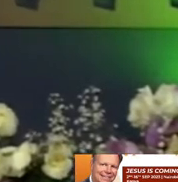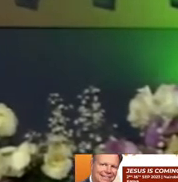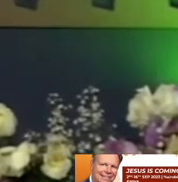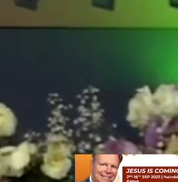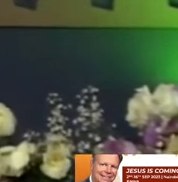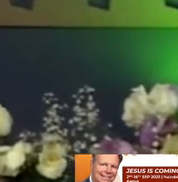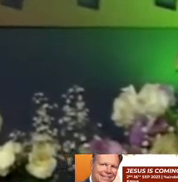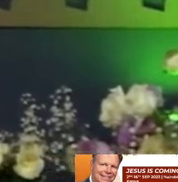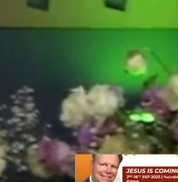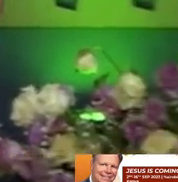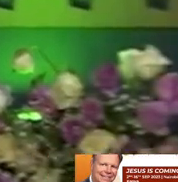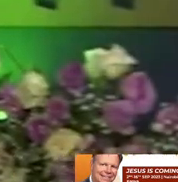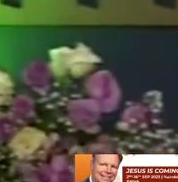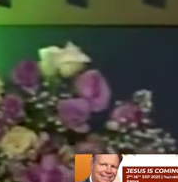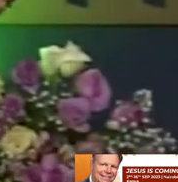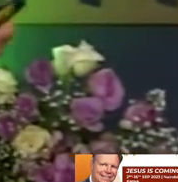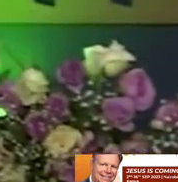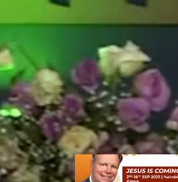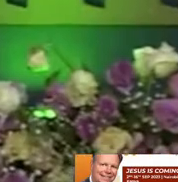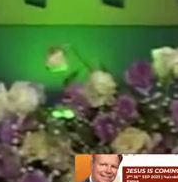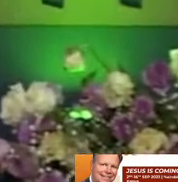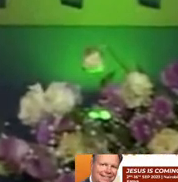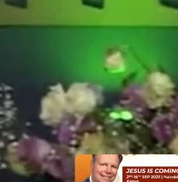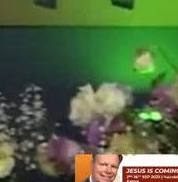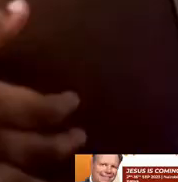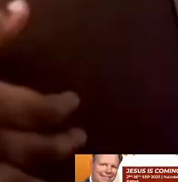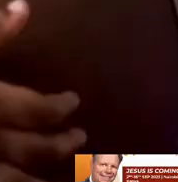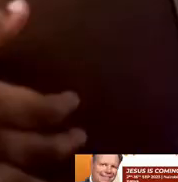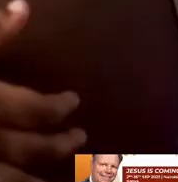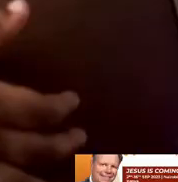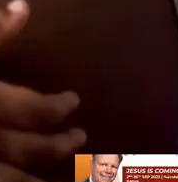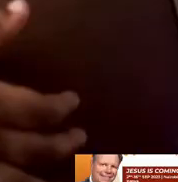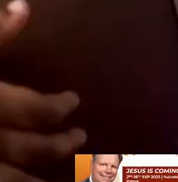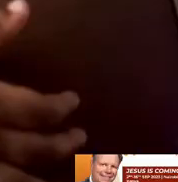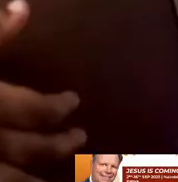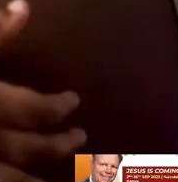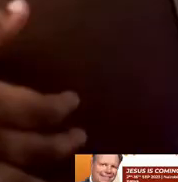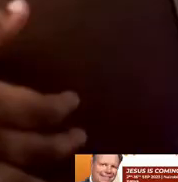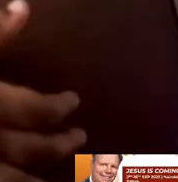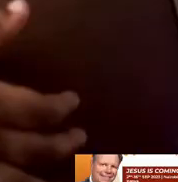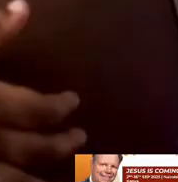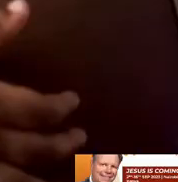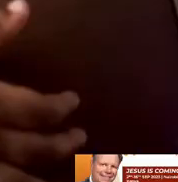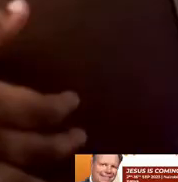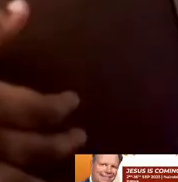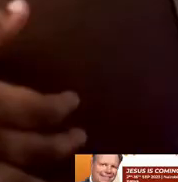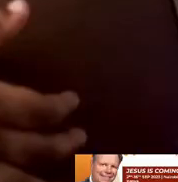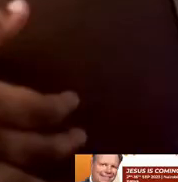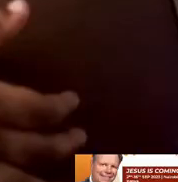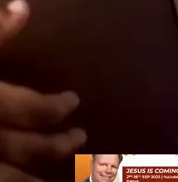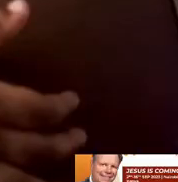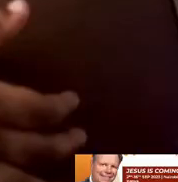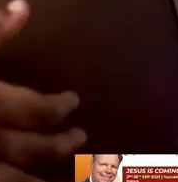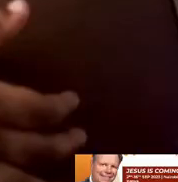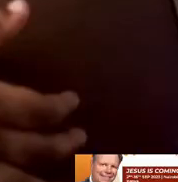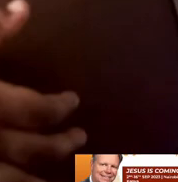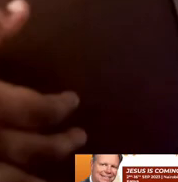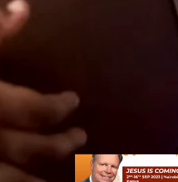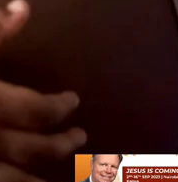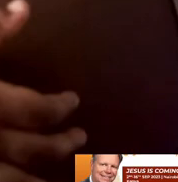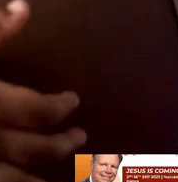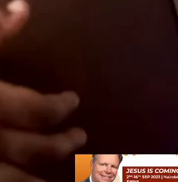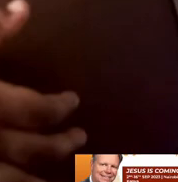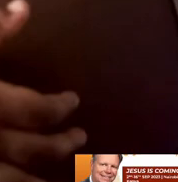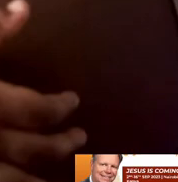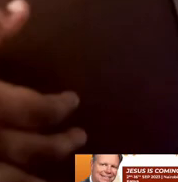needs. And when you see this picture of a mother holding her baby, you recognize that it takes